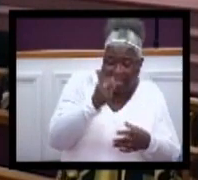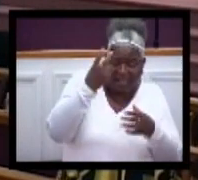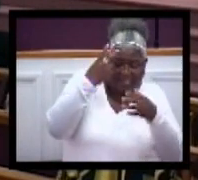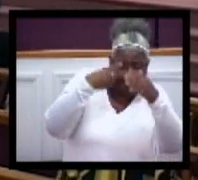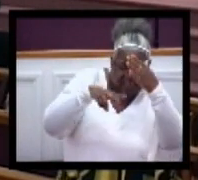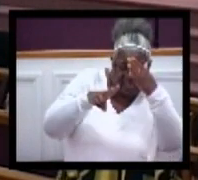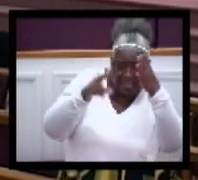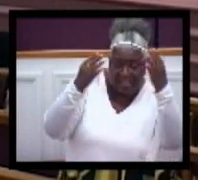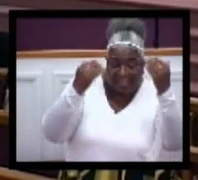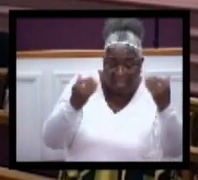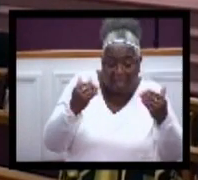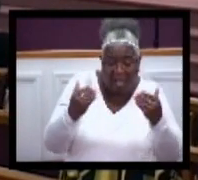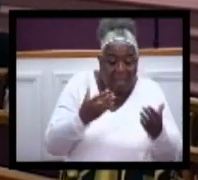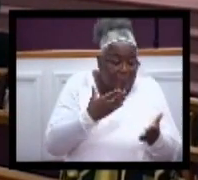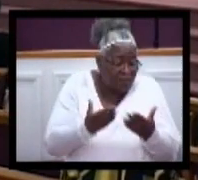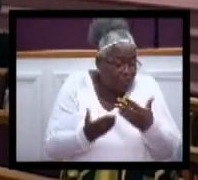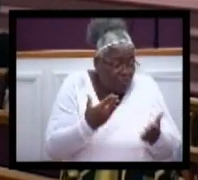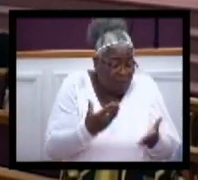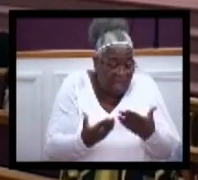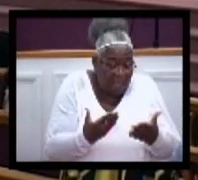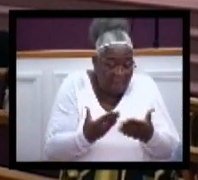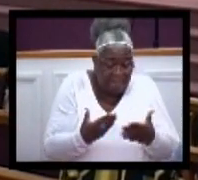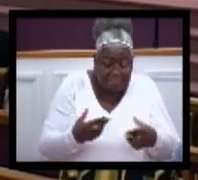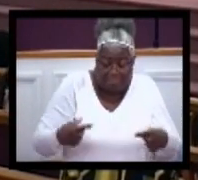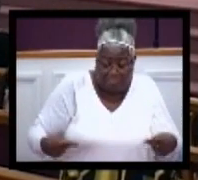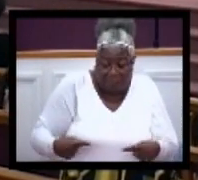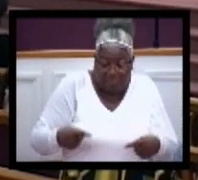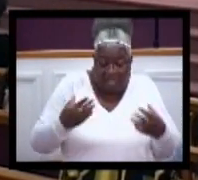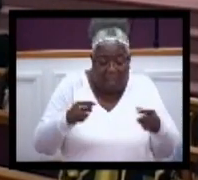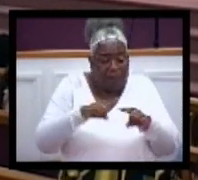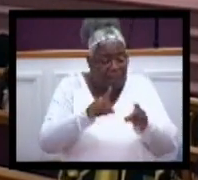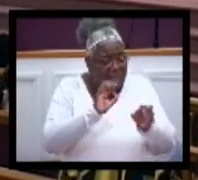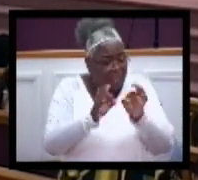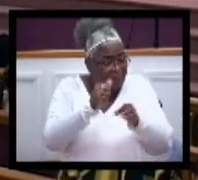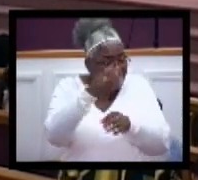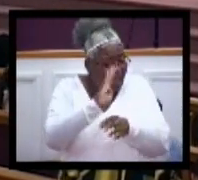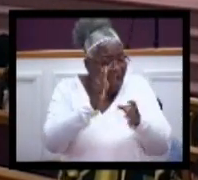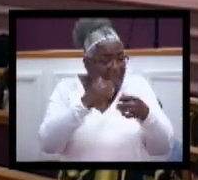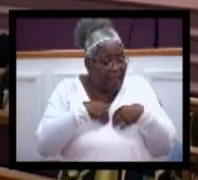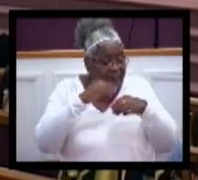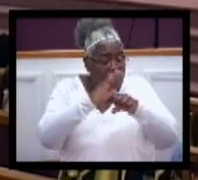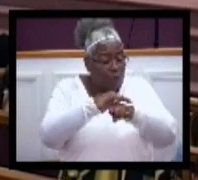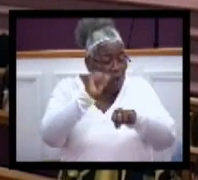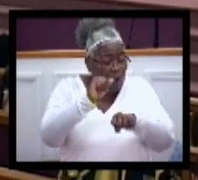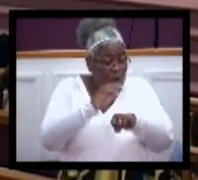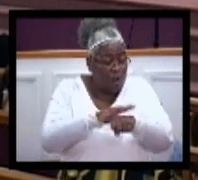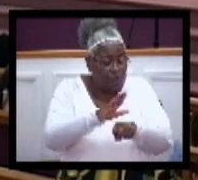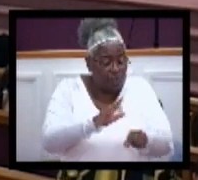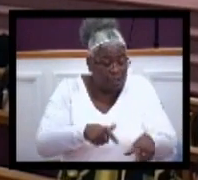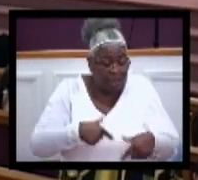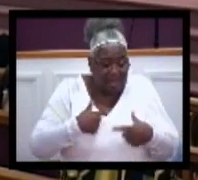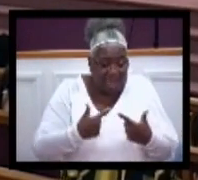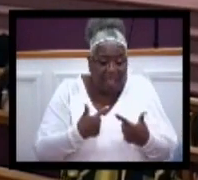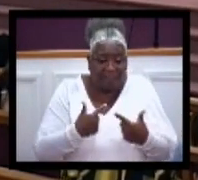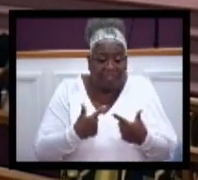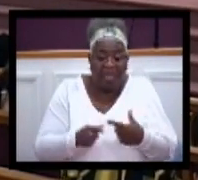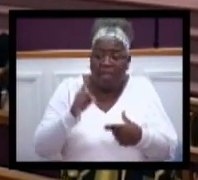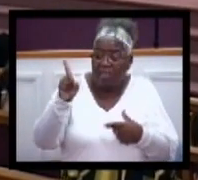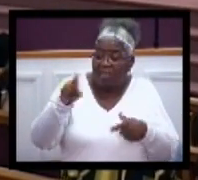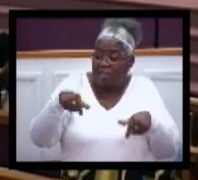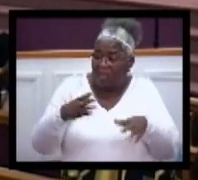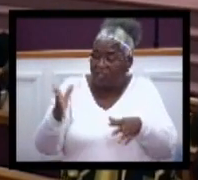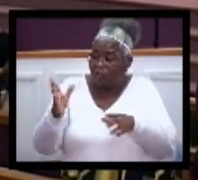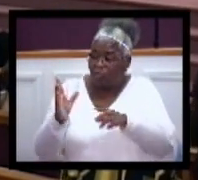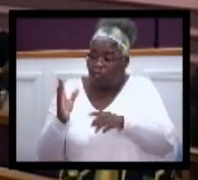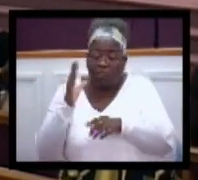it now. You may pain now. But if God's got a call on your life, he'll let you